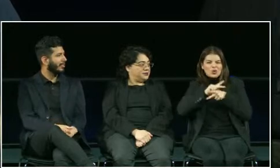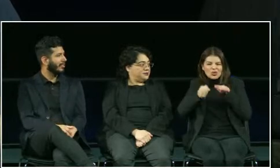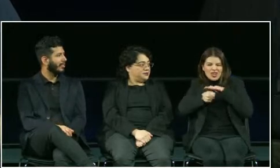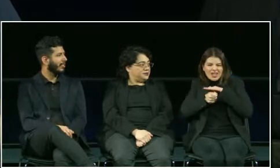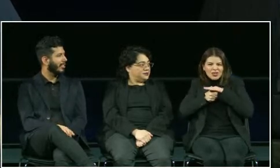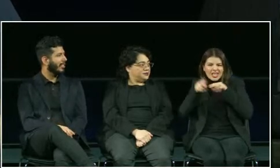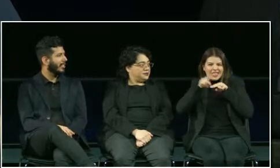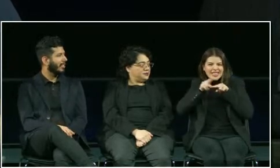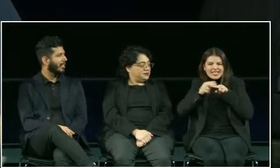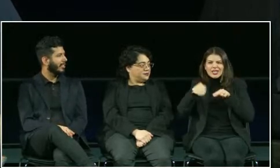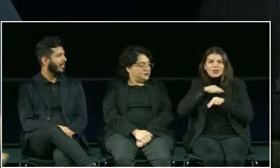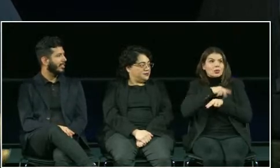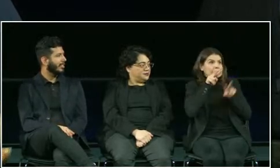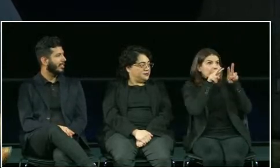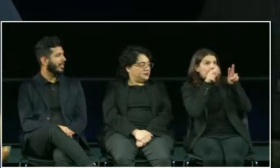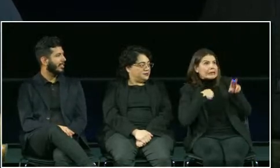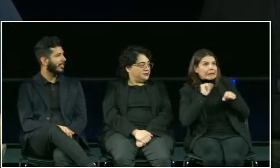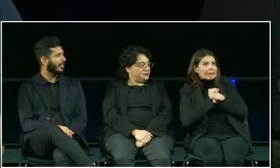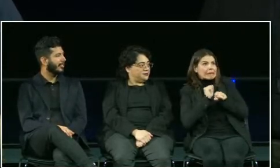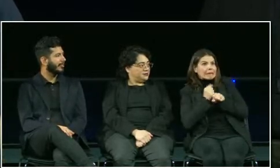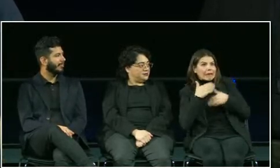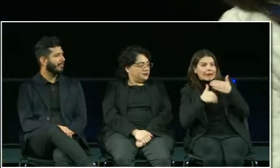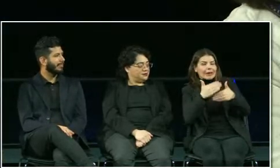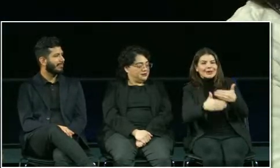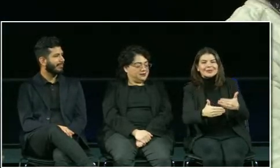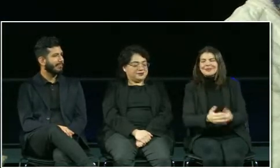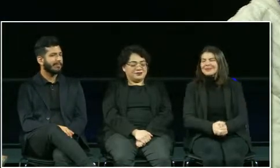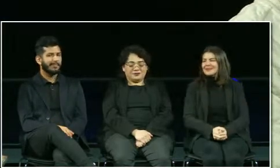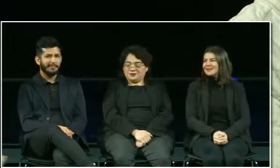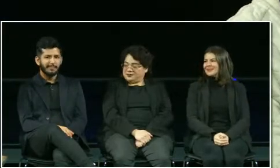carry on with your work. Yes, a lot of bonding.